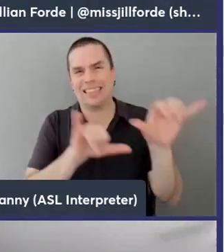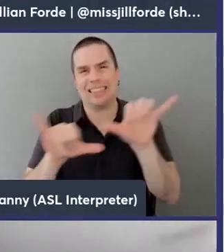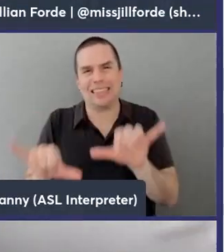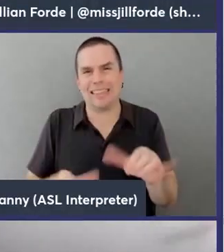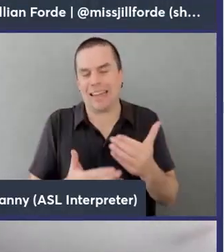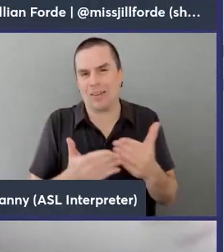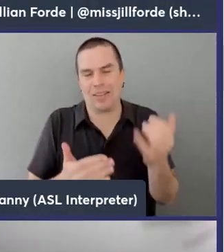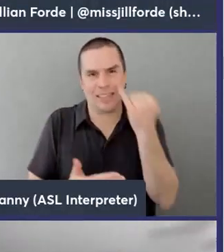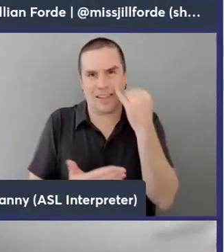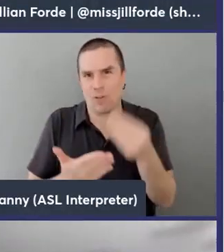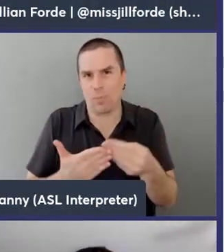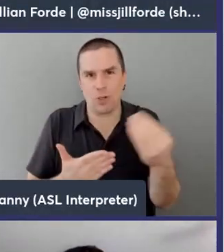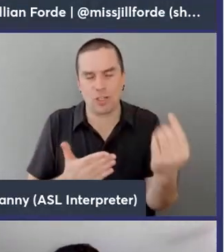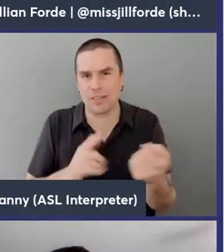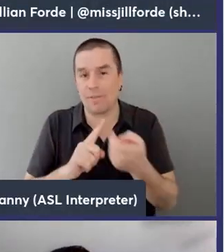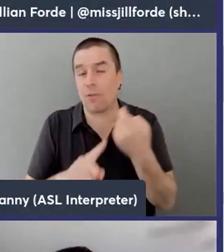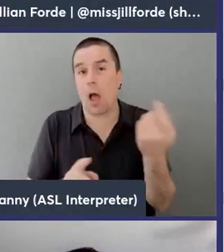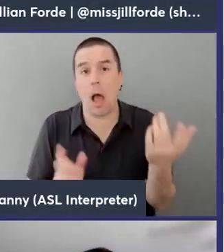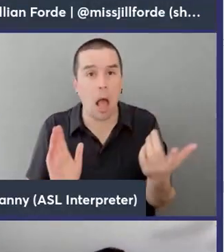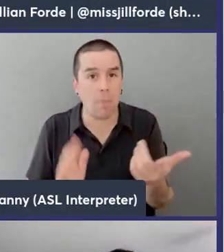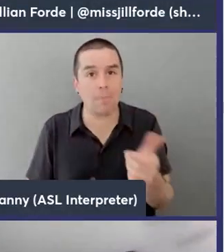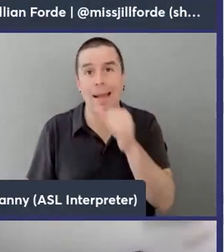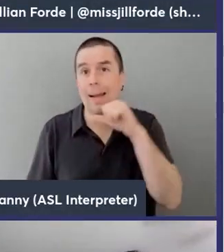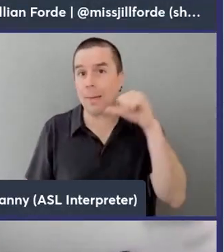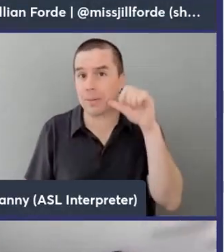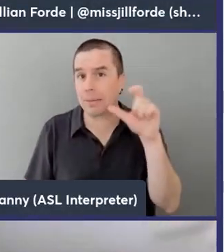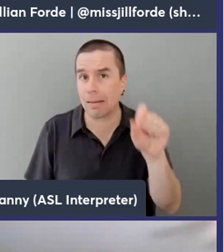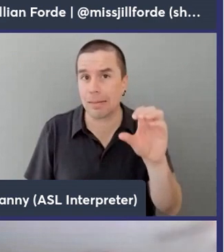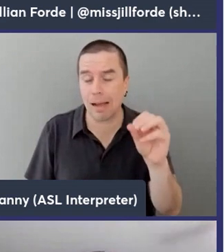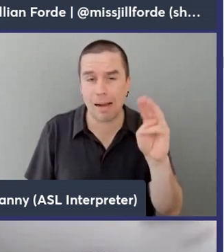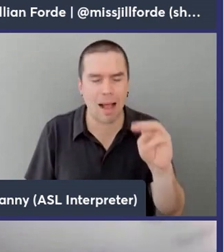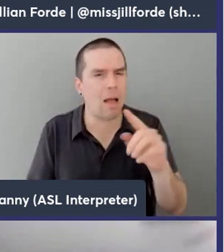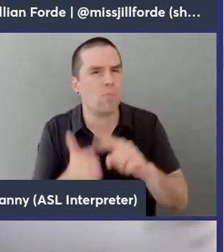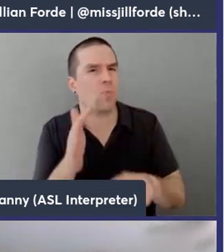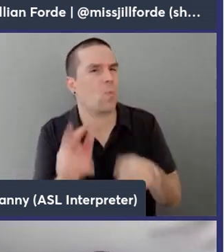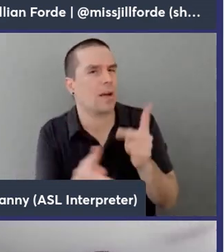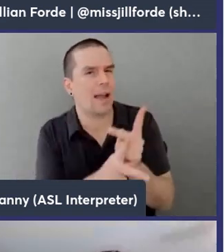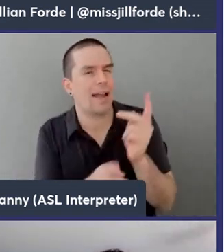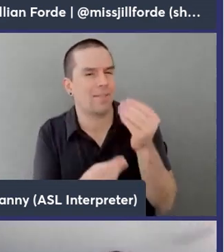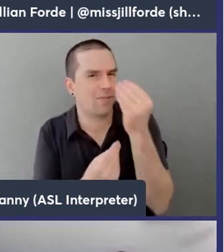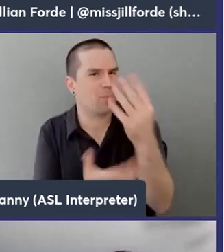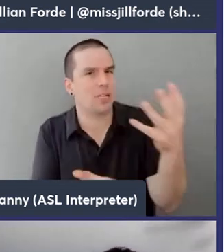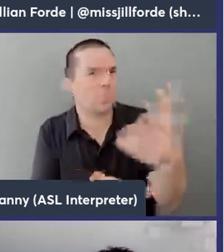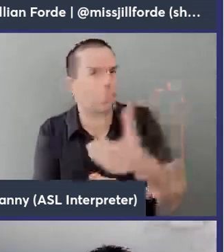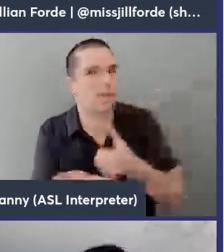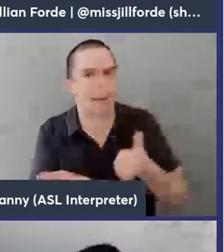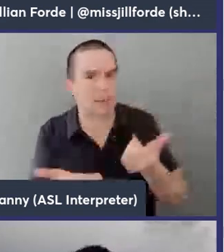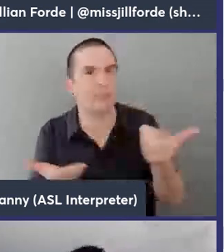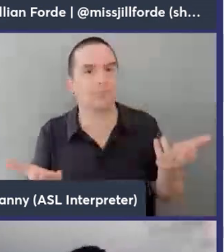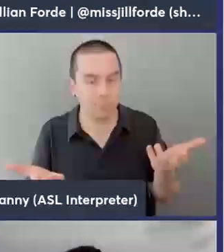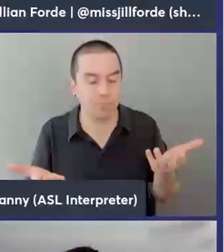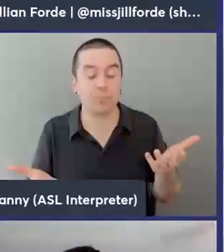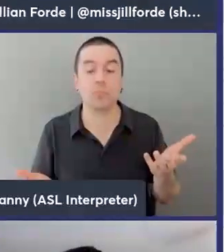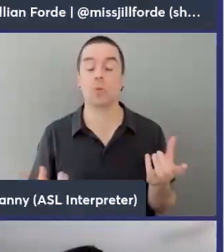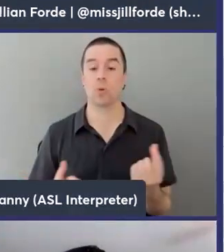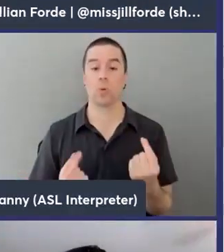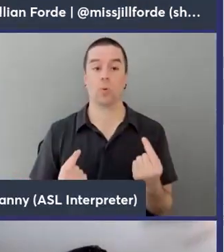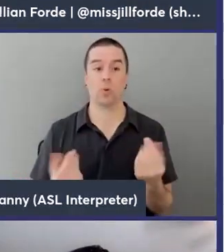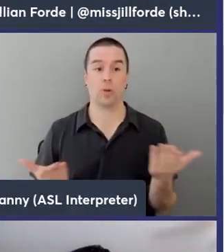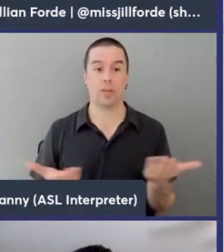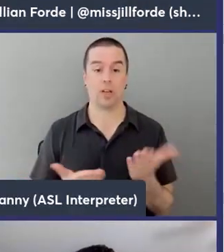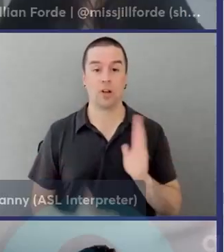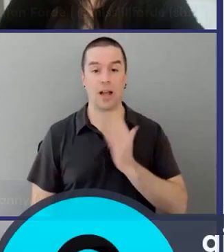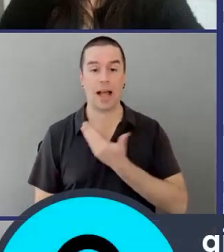purchasing something on Amazon.com or something like that, the sort of information you would be collecting there. And what we're doing here is this is our